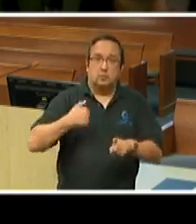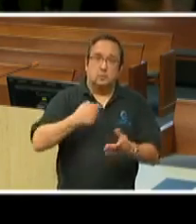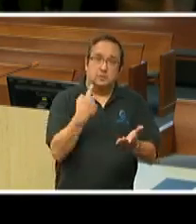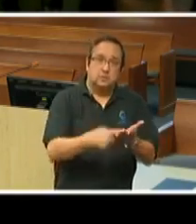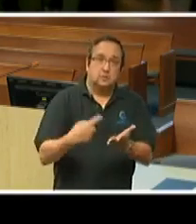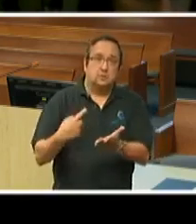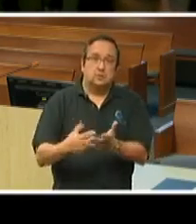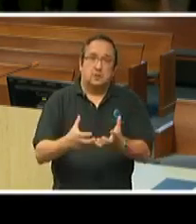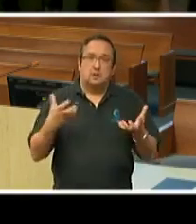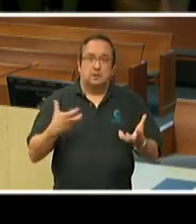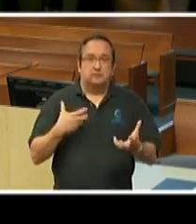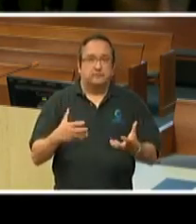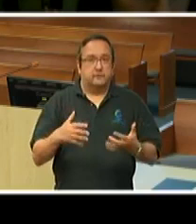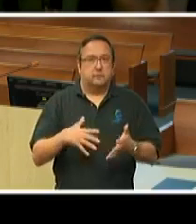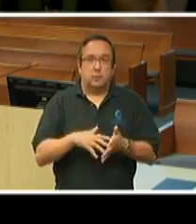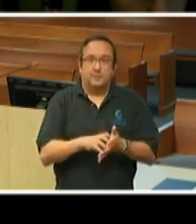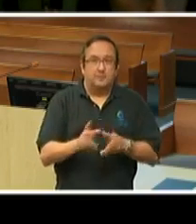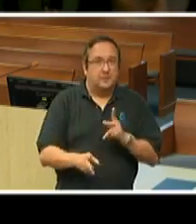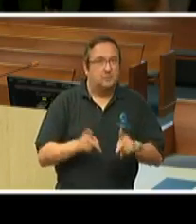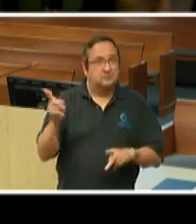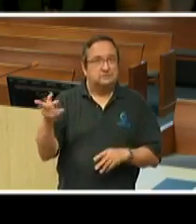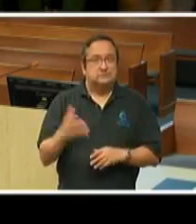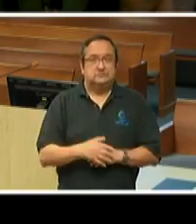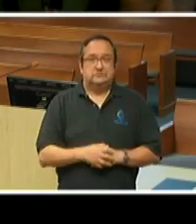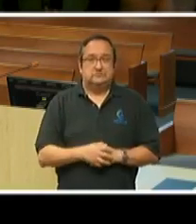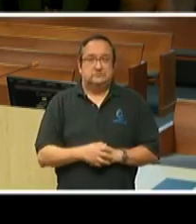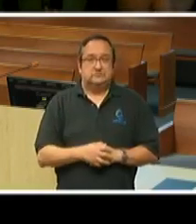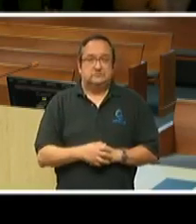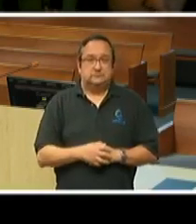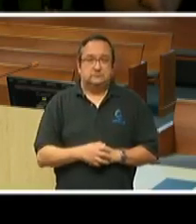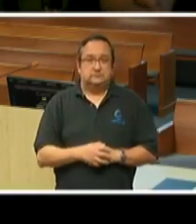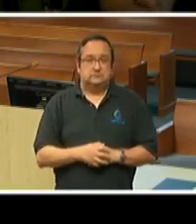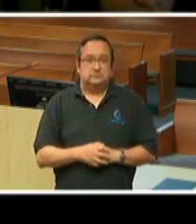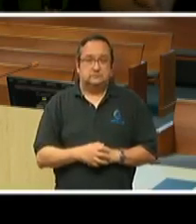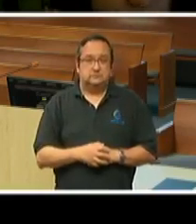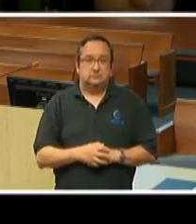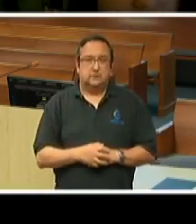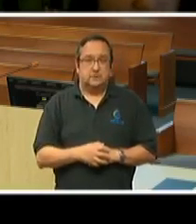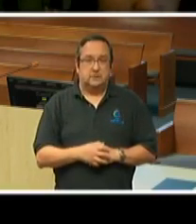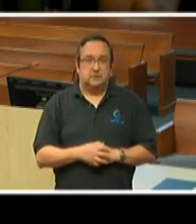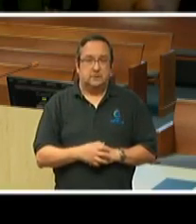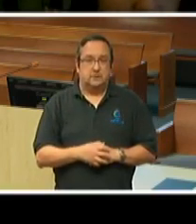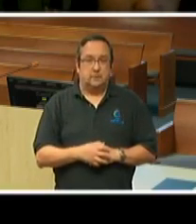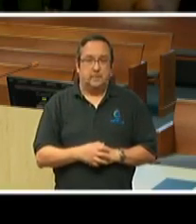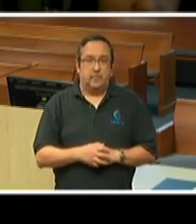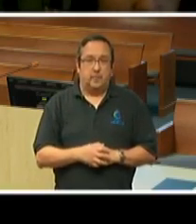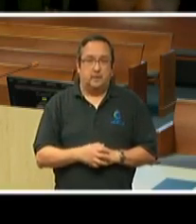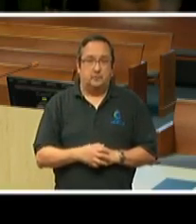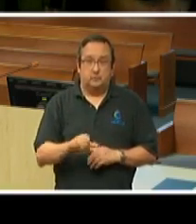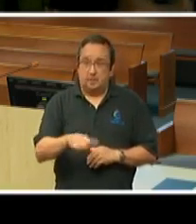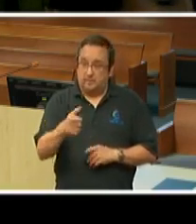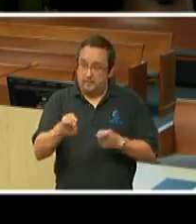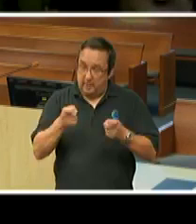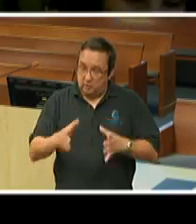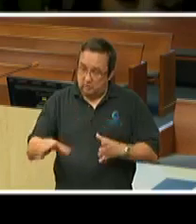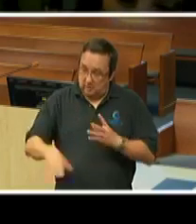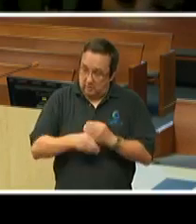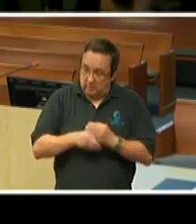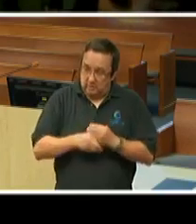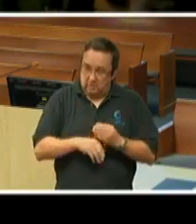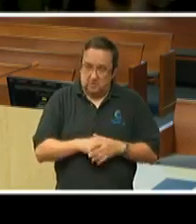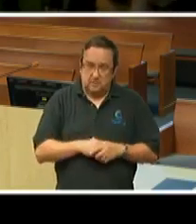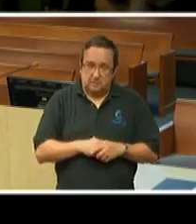lot of fragile people out there listening. Thank you. And Madam Manager, do you have anything else that you want to bring to our attention?